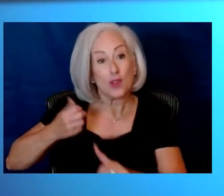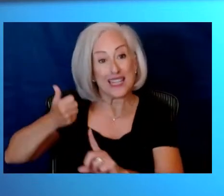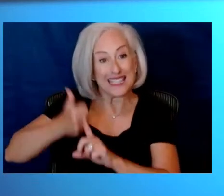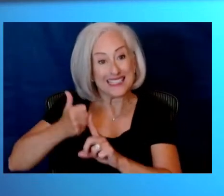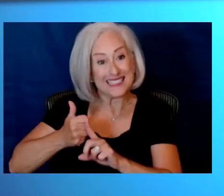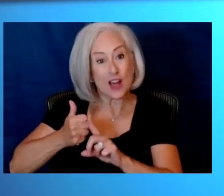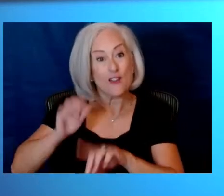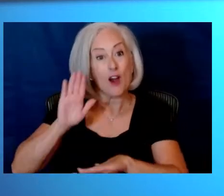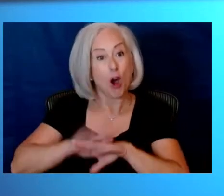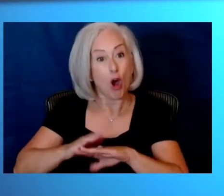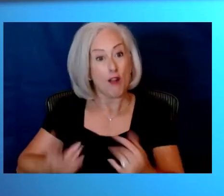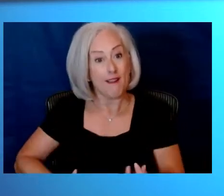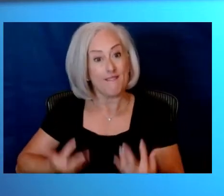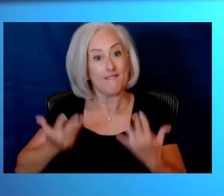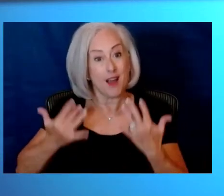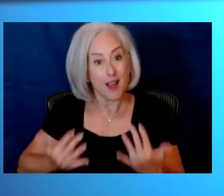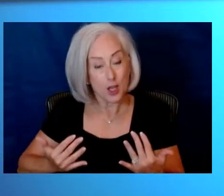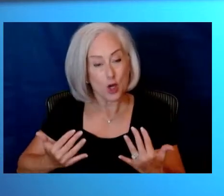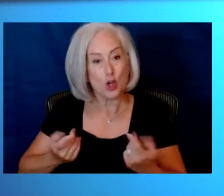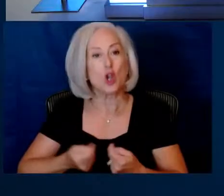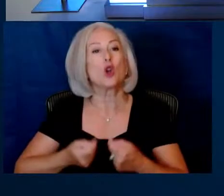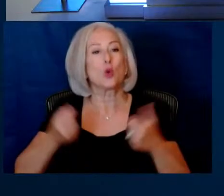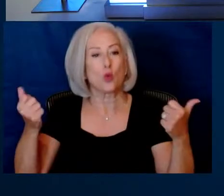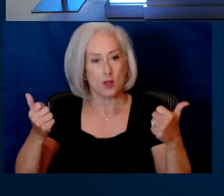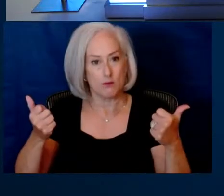clothing. Yeah.